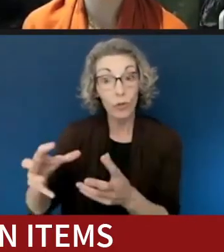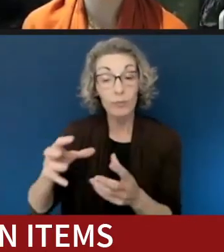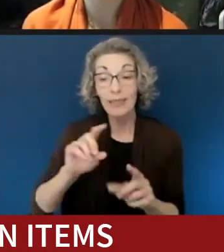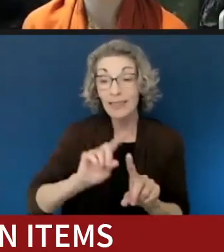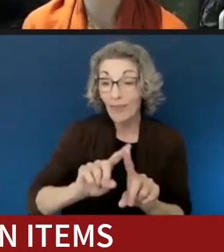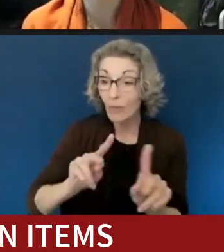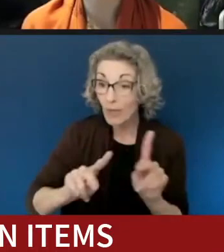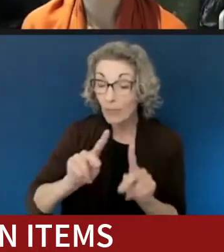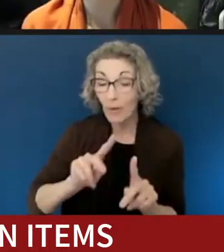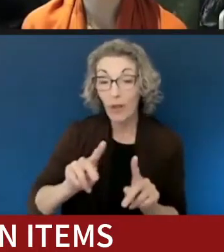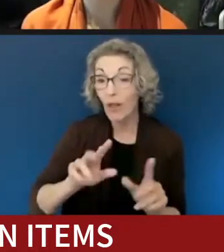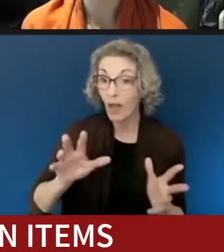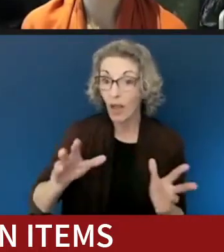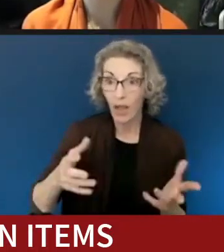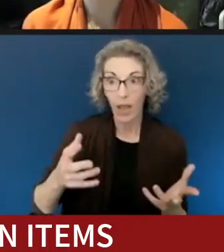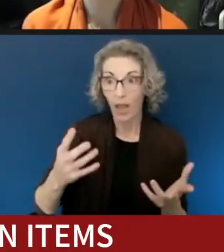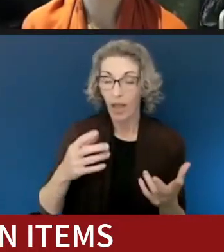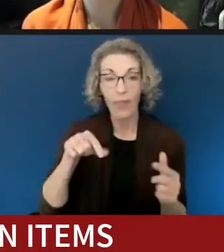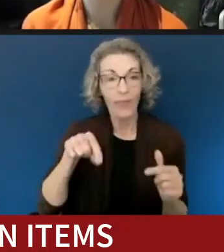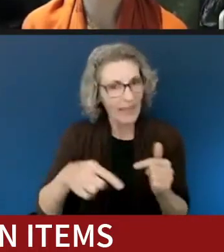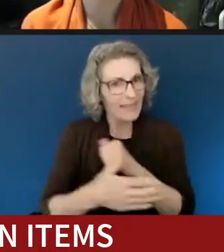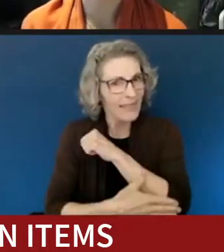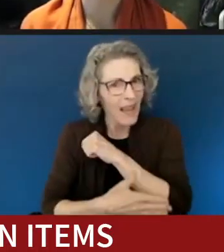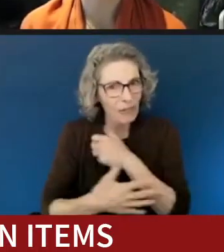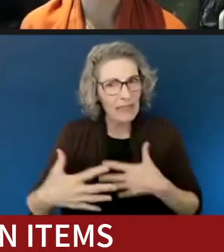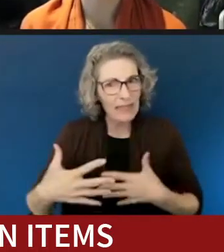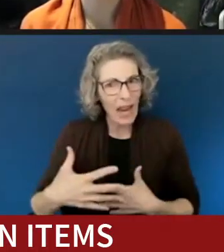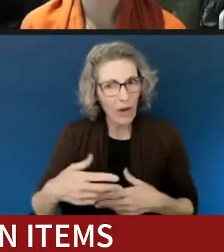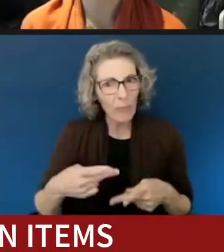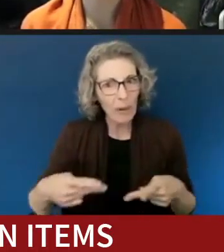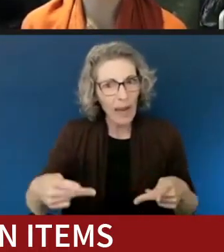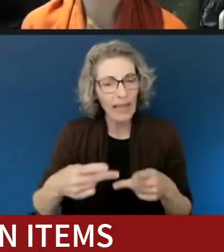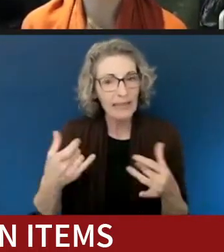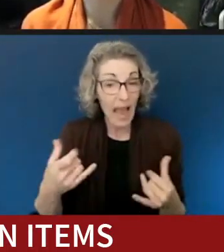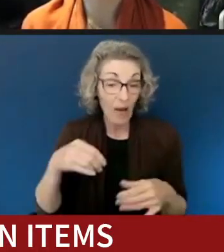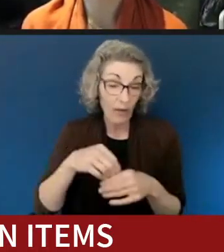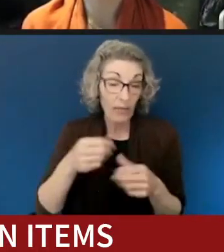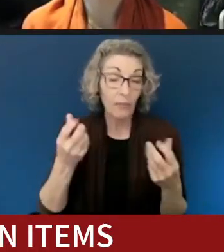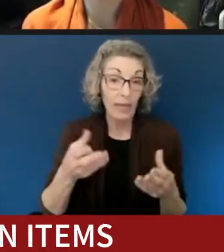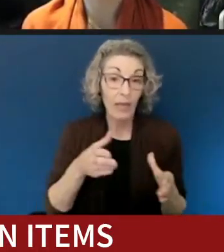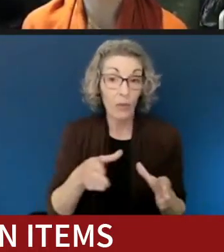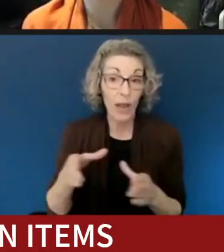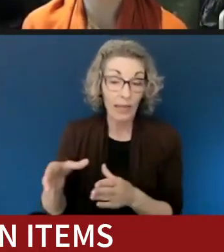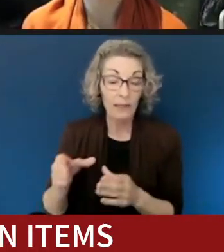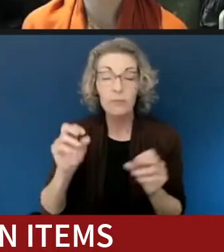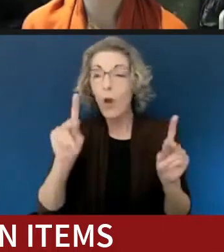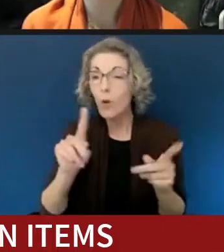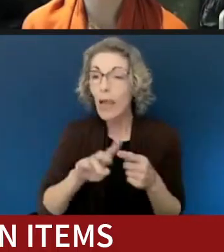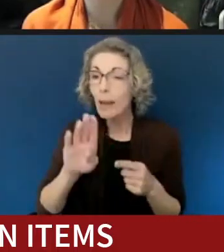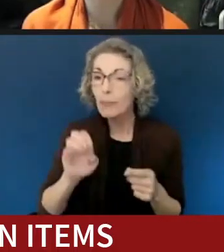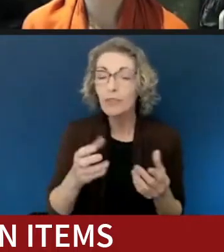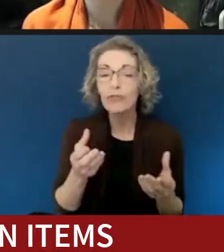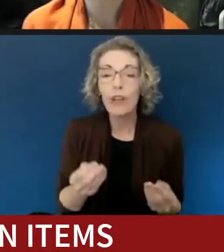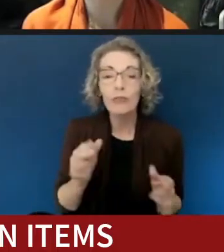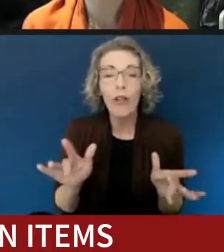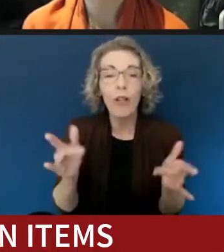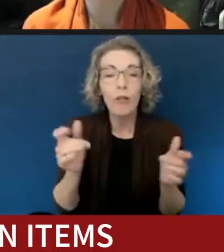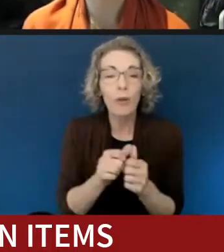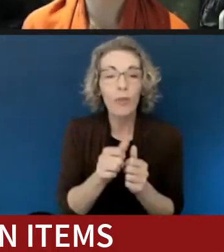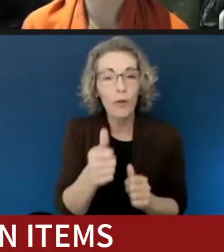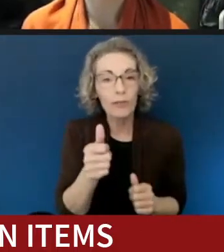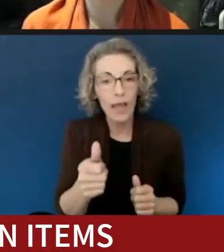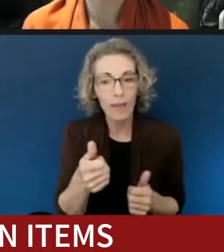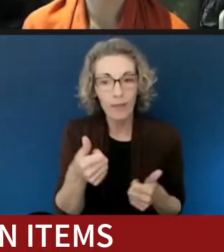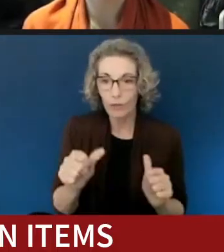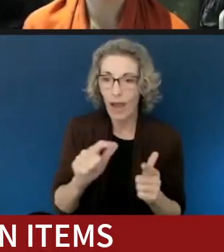in a lot of ways. So it is okay to be gentle with ourselves as we do this work and as we try to live authentically, because